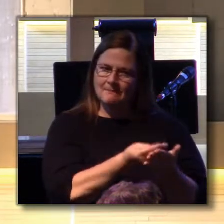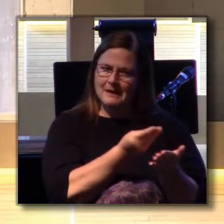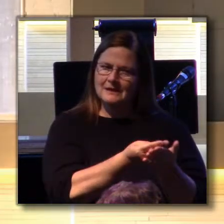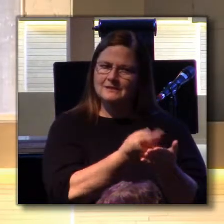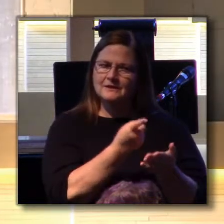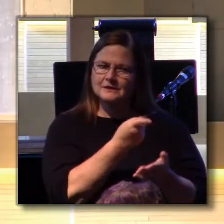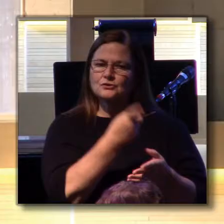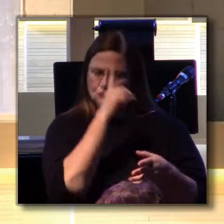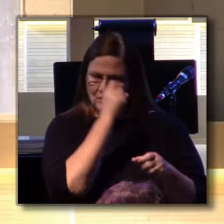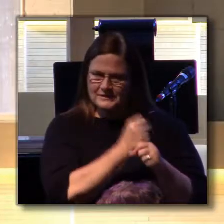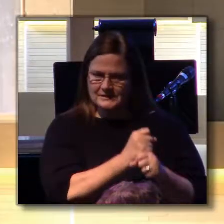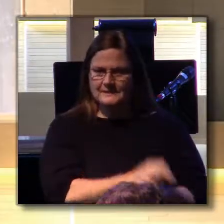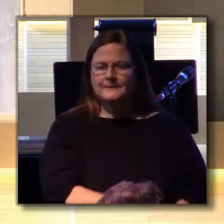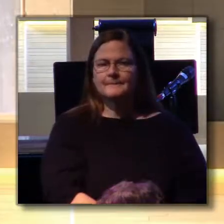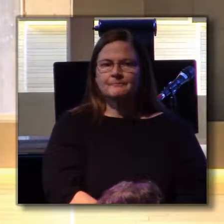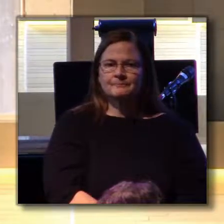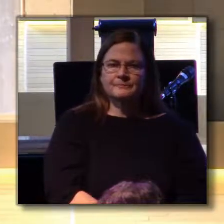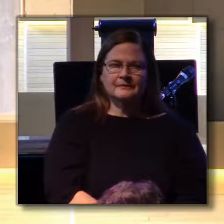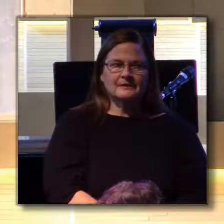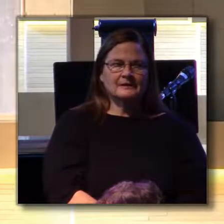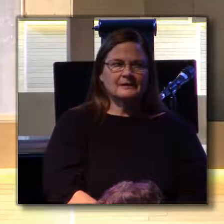trust.